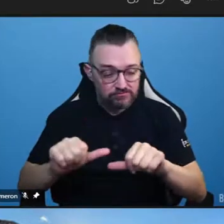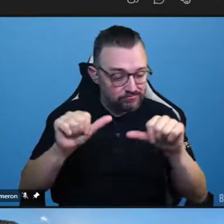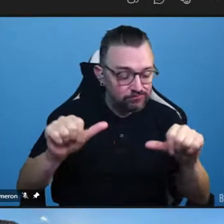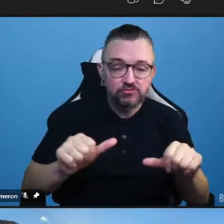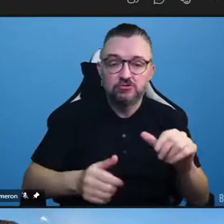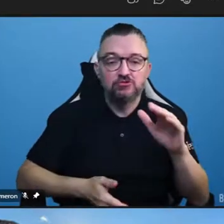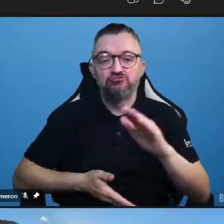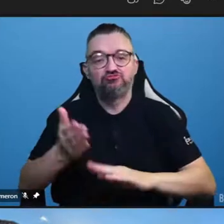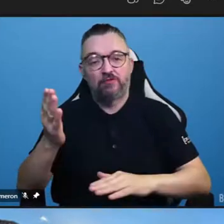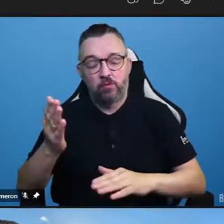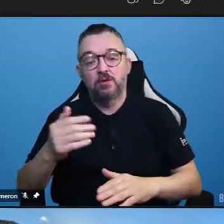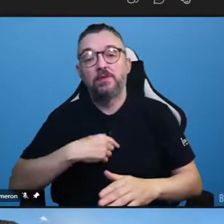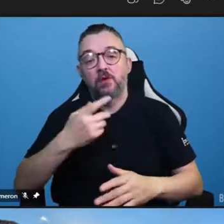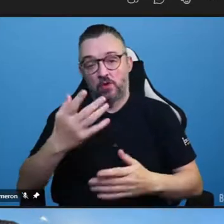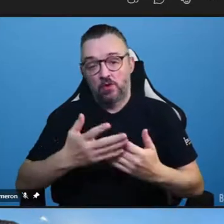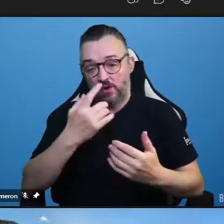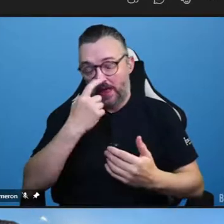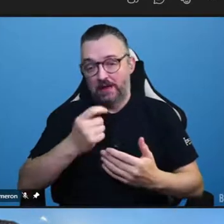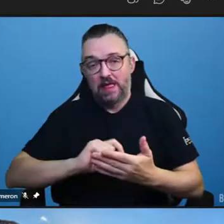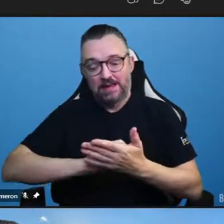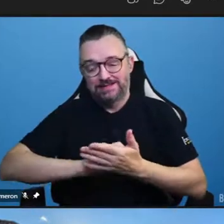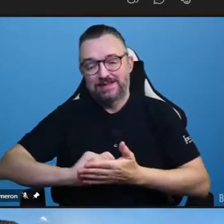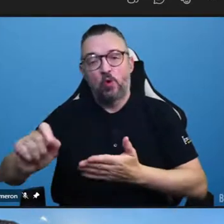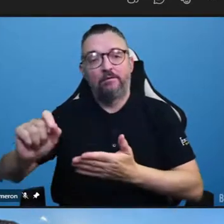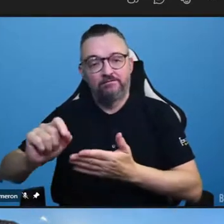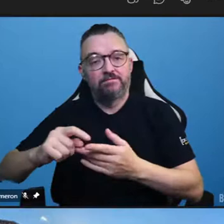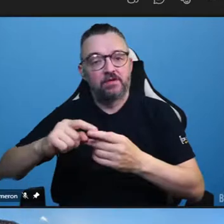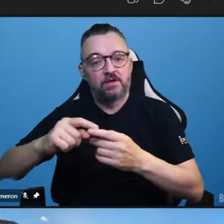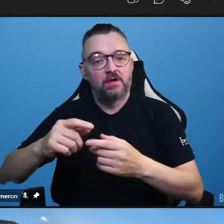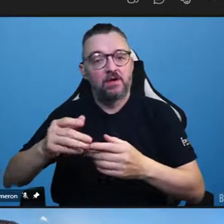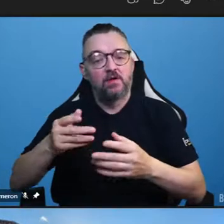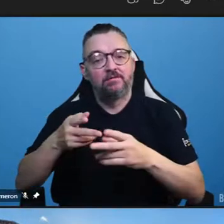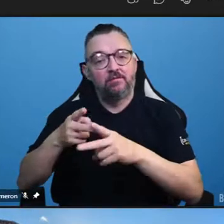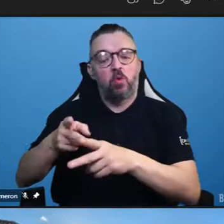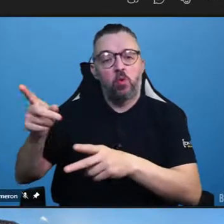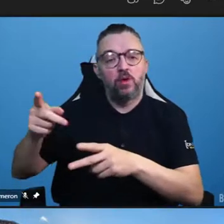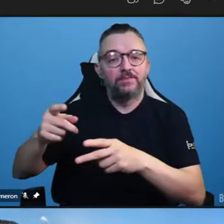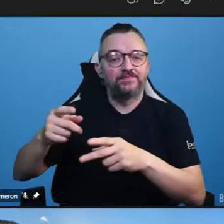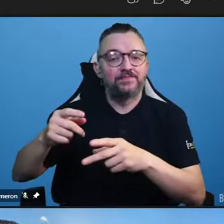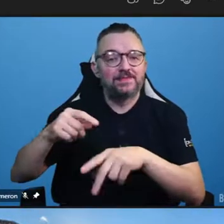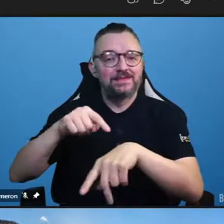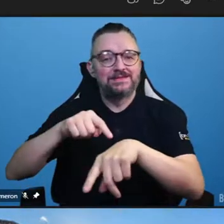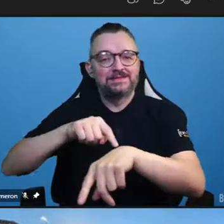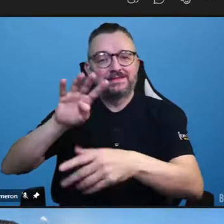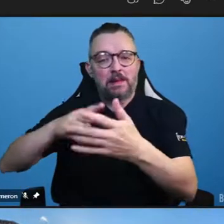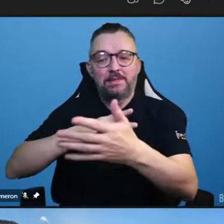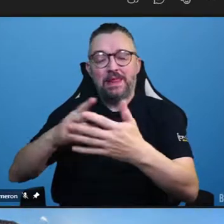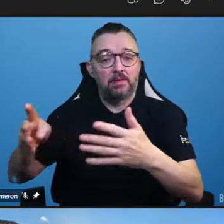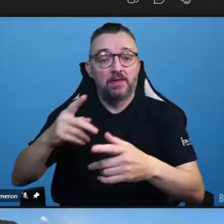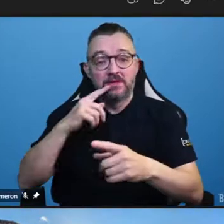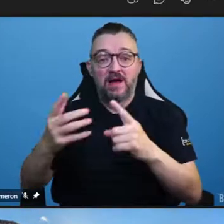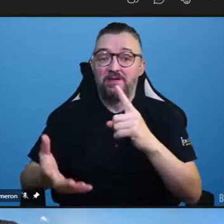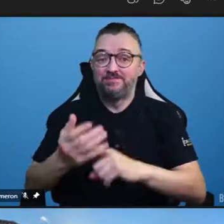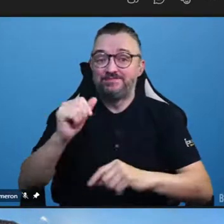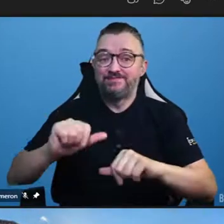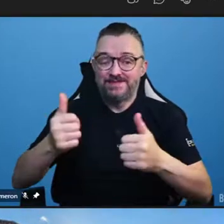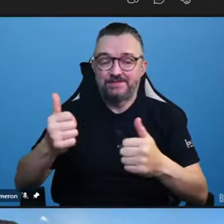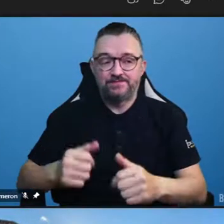allow us to sign off the annual accounts in line with the revised timetable, which is a great achievement given the